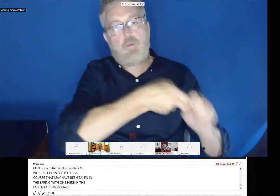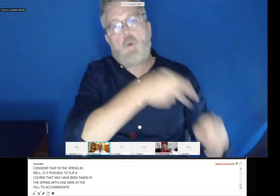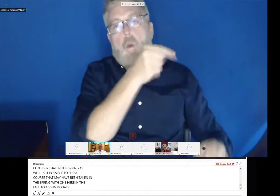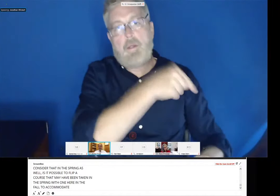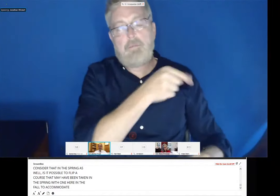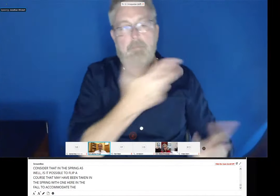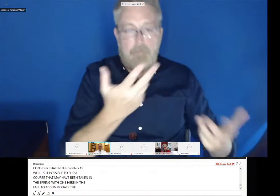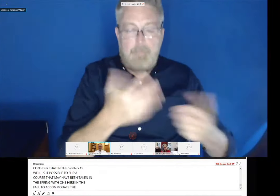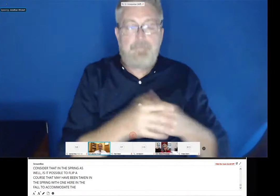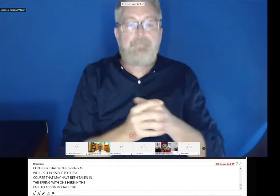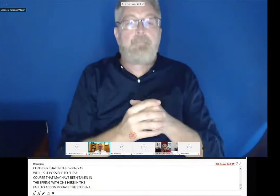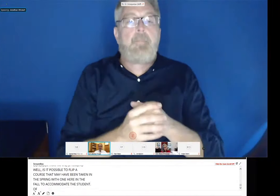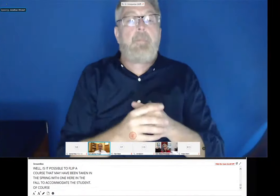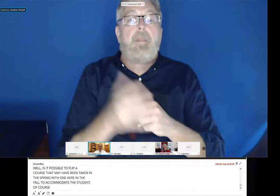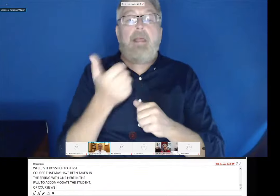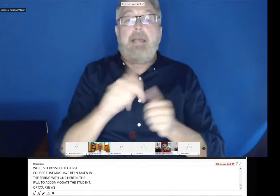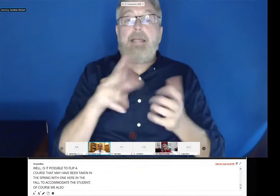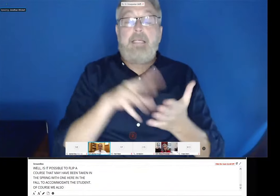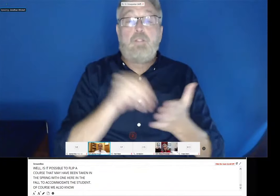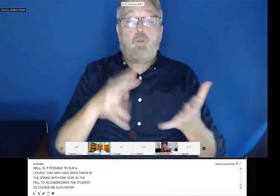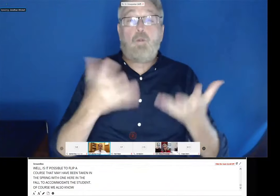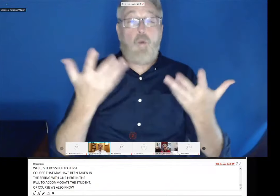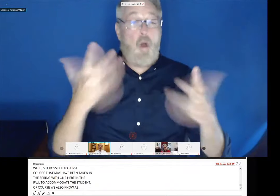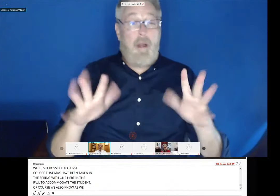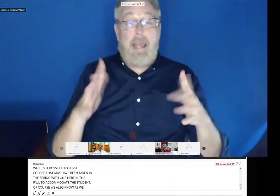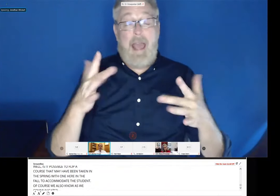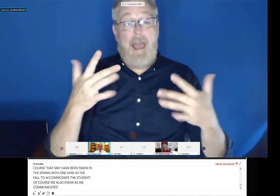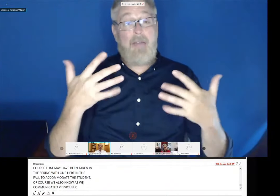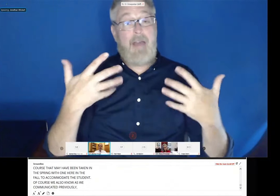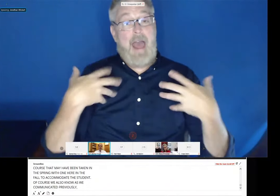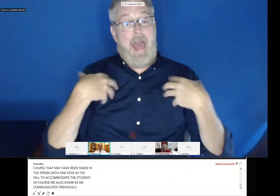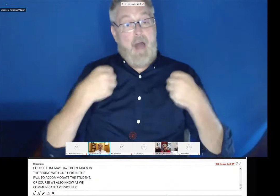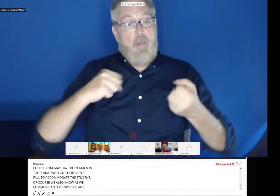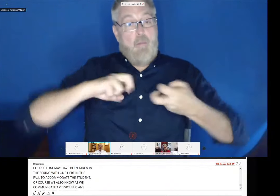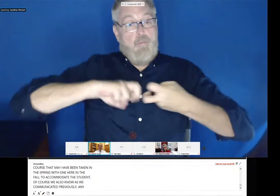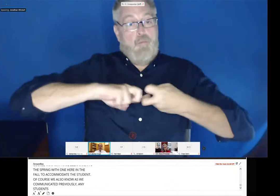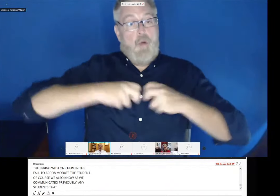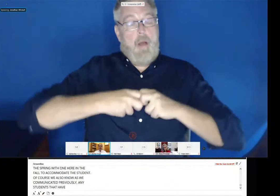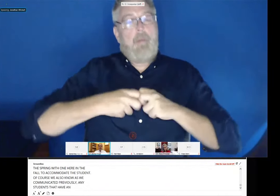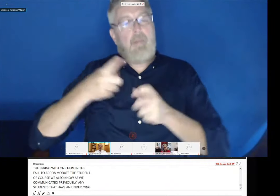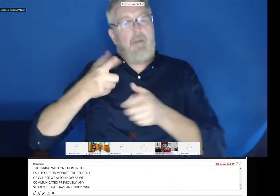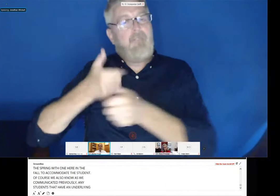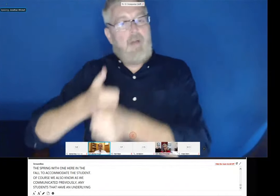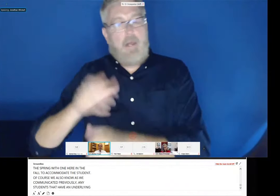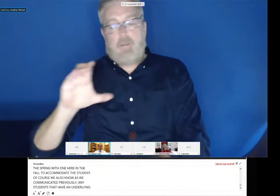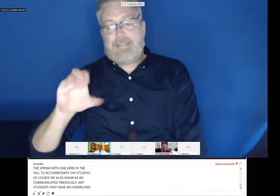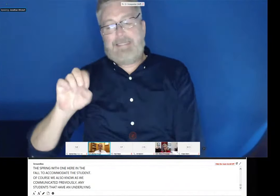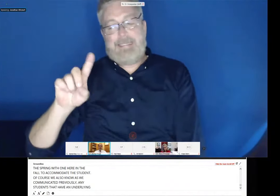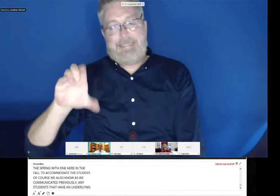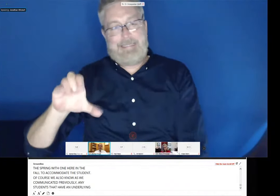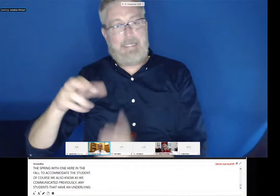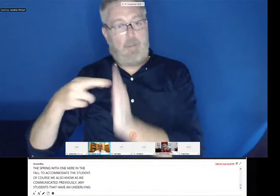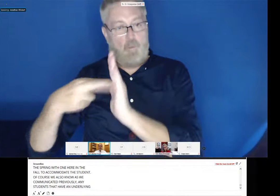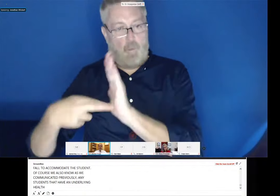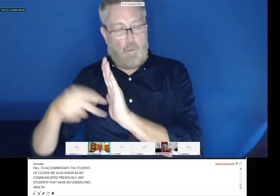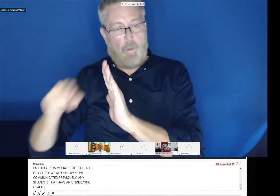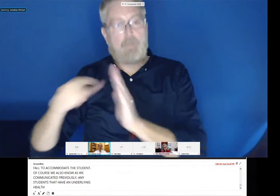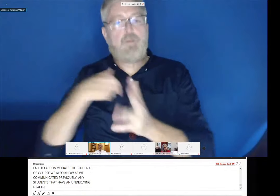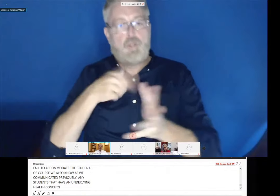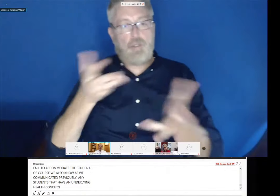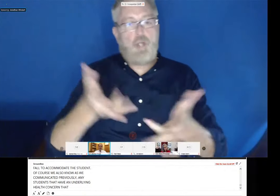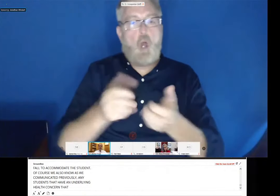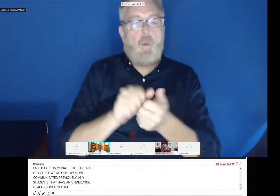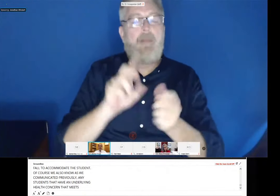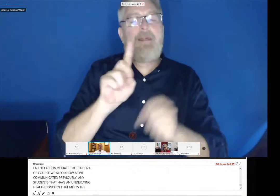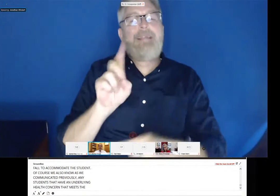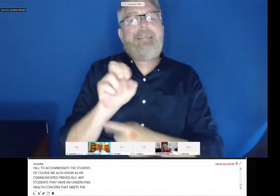any students who have an underlying health concern that meets the CDC criteria should visit with the Dean of